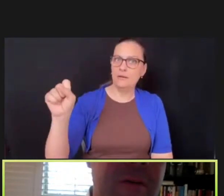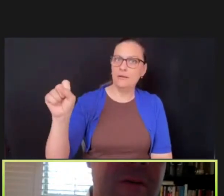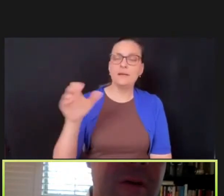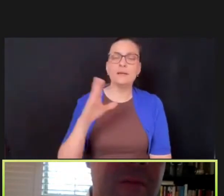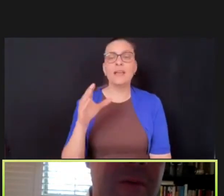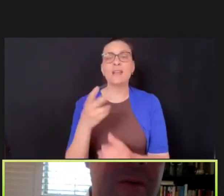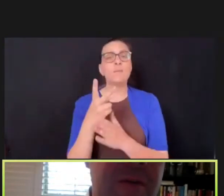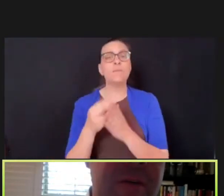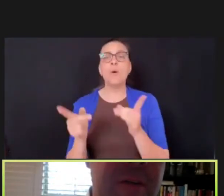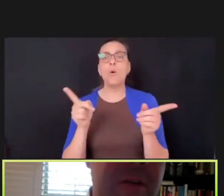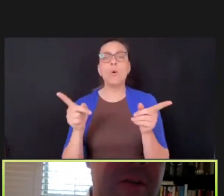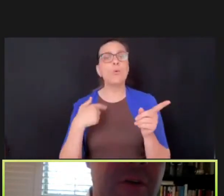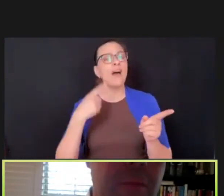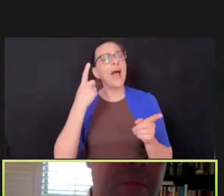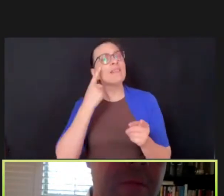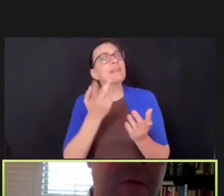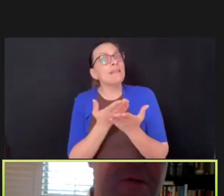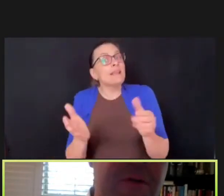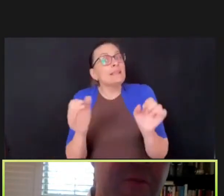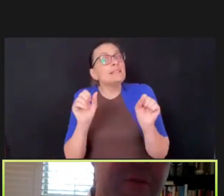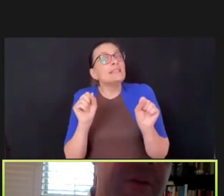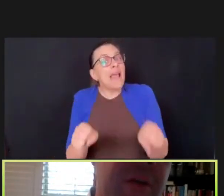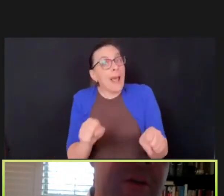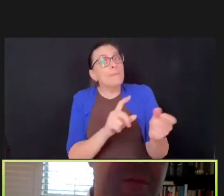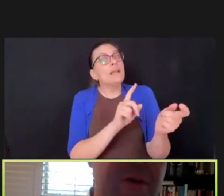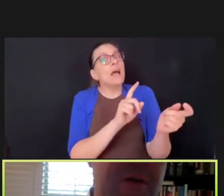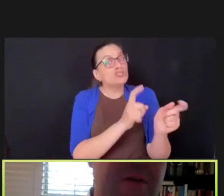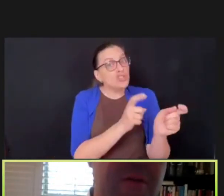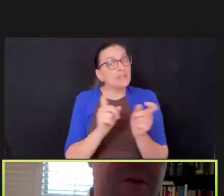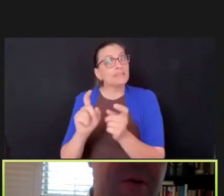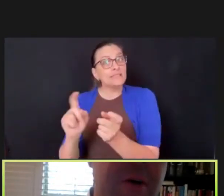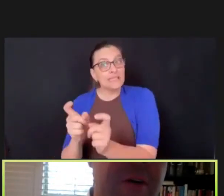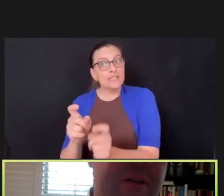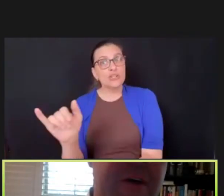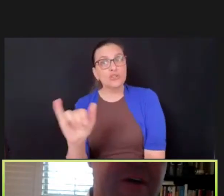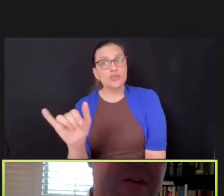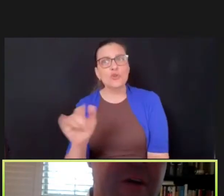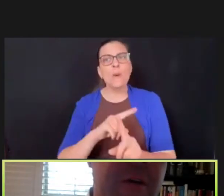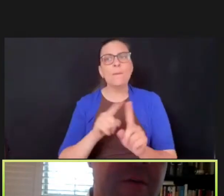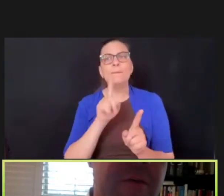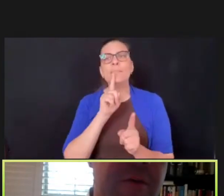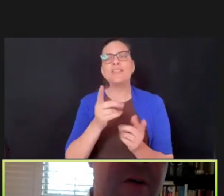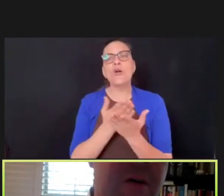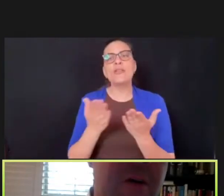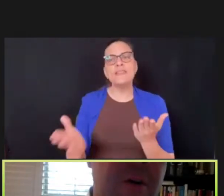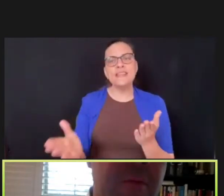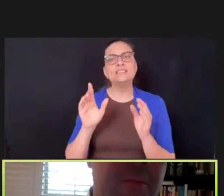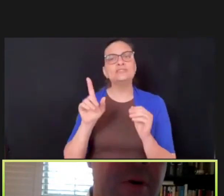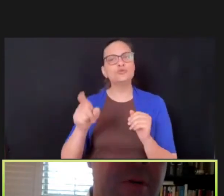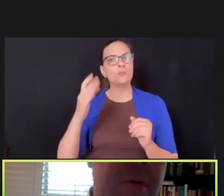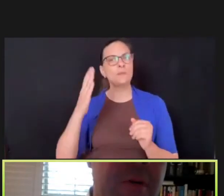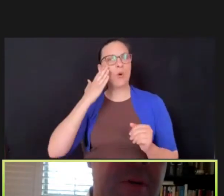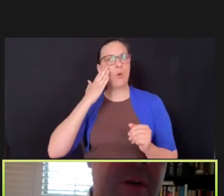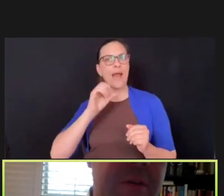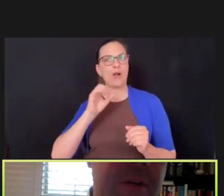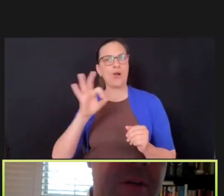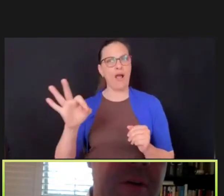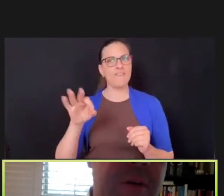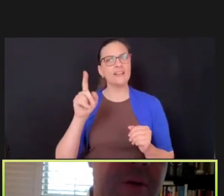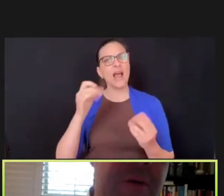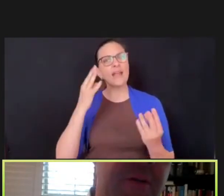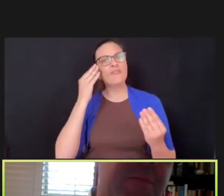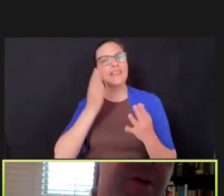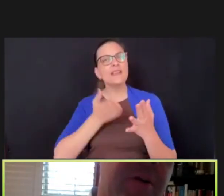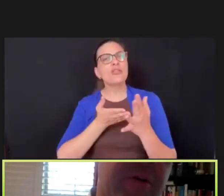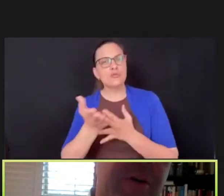think things that can be adjusted too, but there's things to be aware of and kind of think through both of those levels. And I